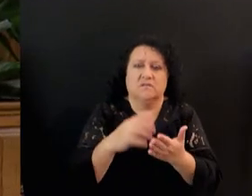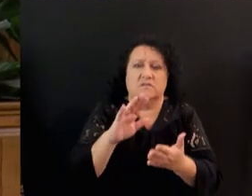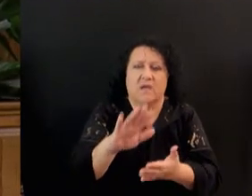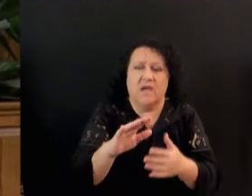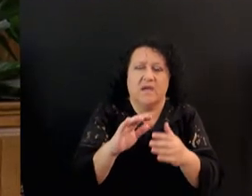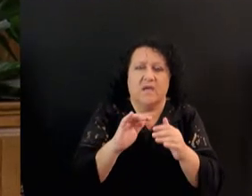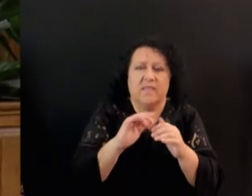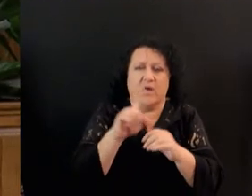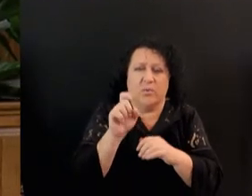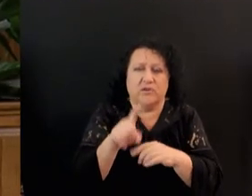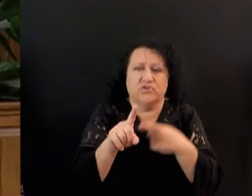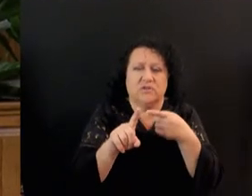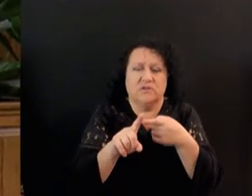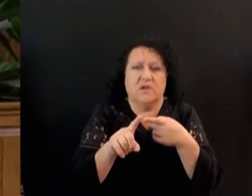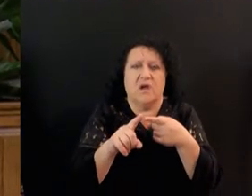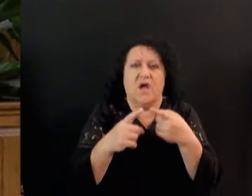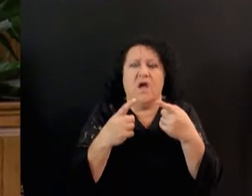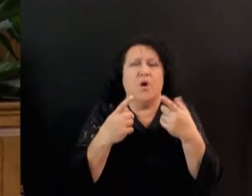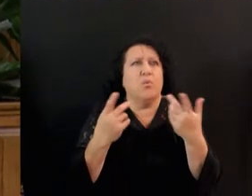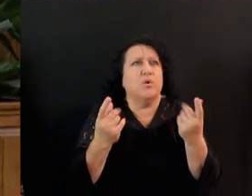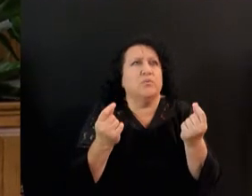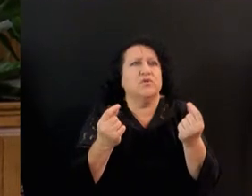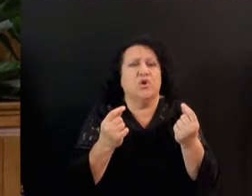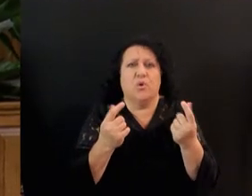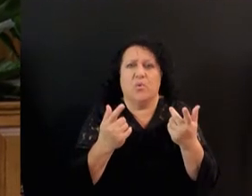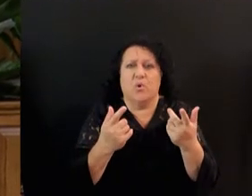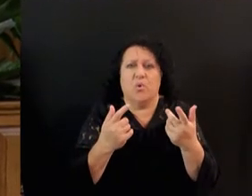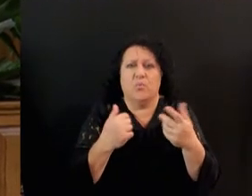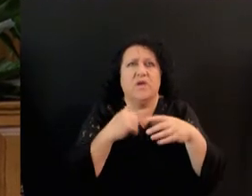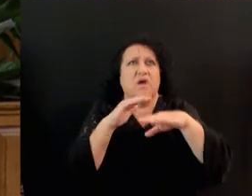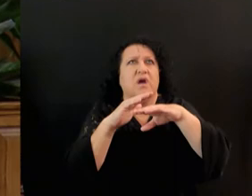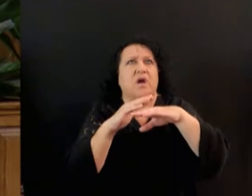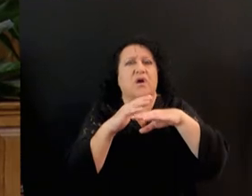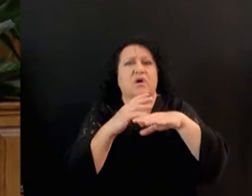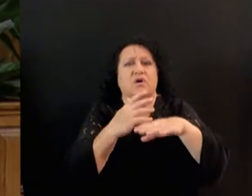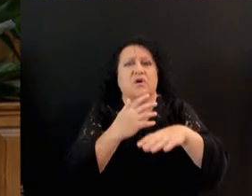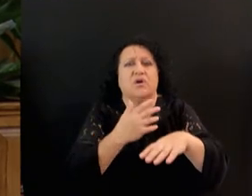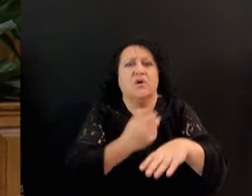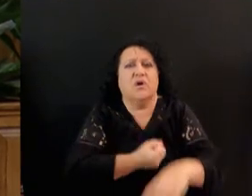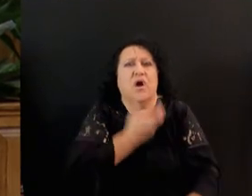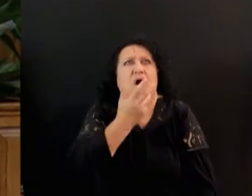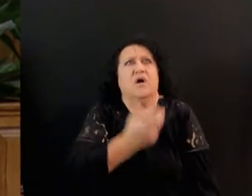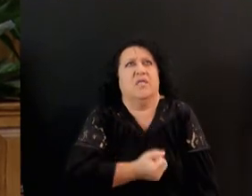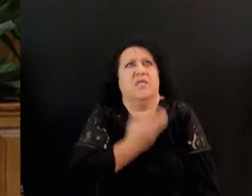to the shepherd, the one who seeks us even more than we are seeking him.